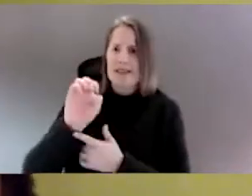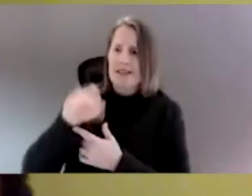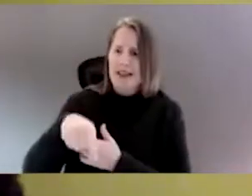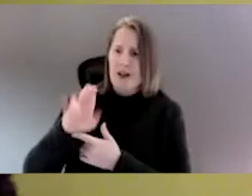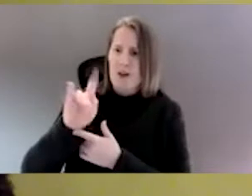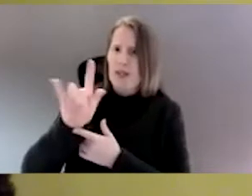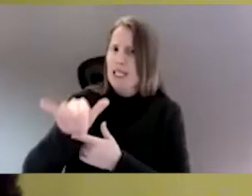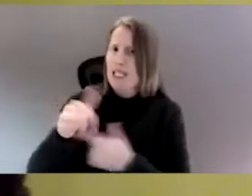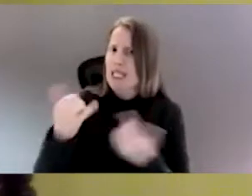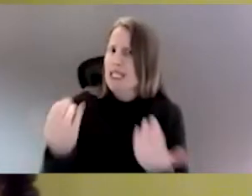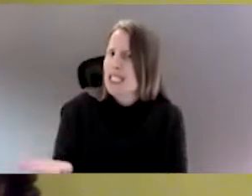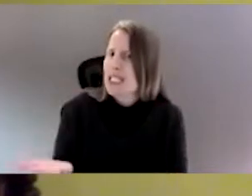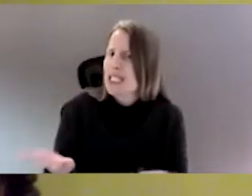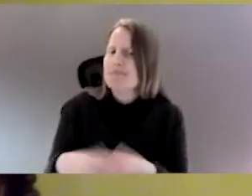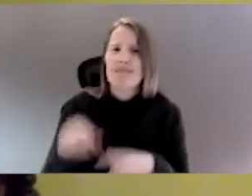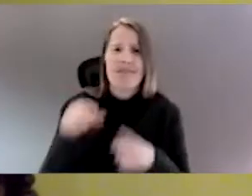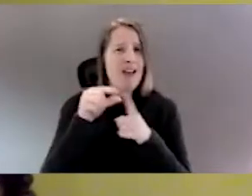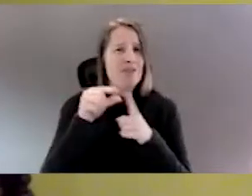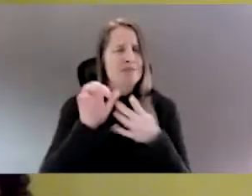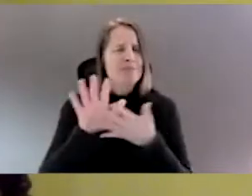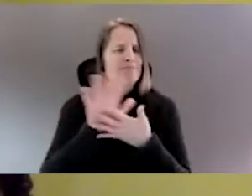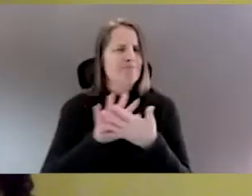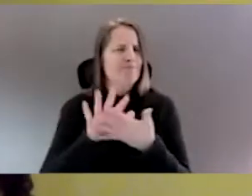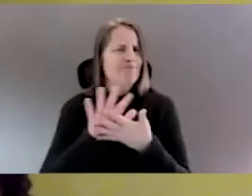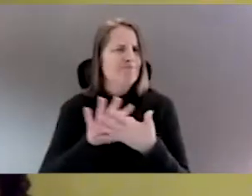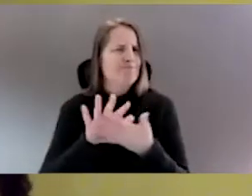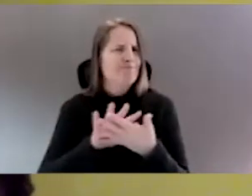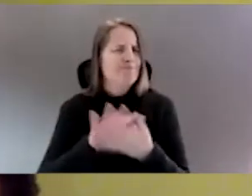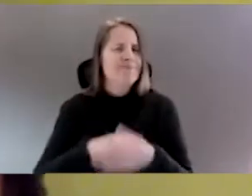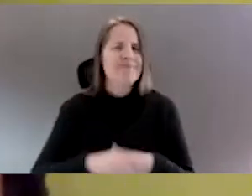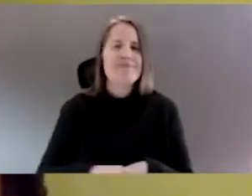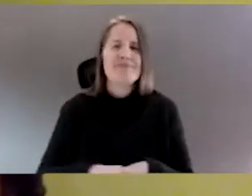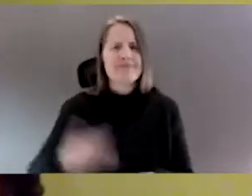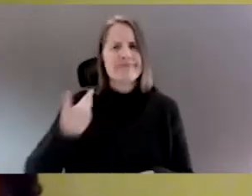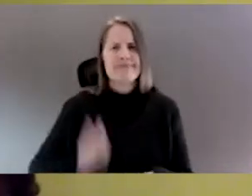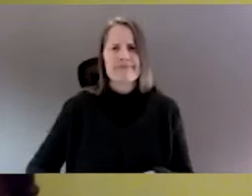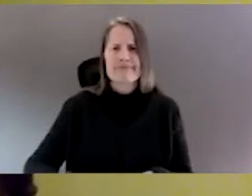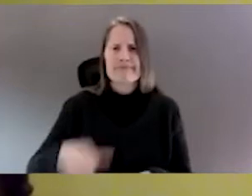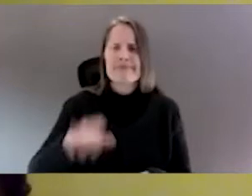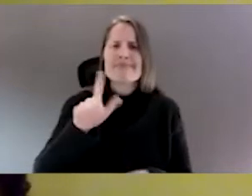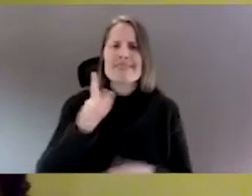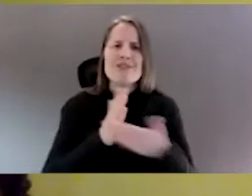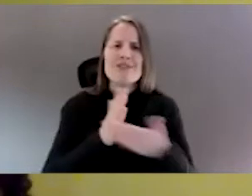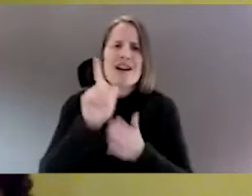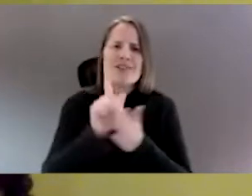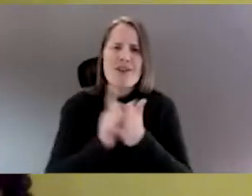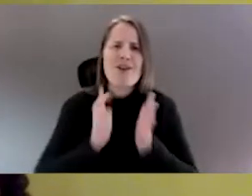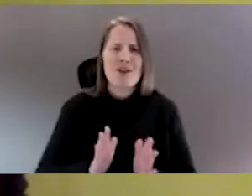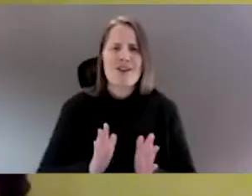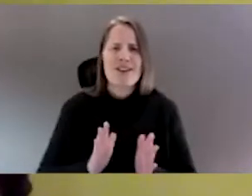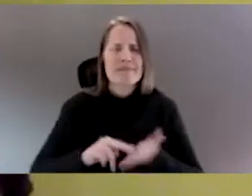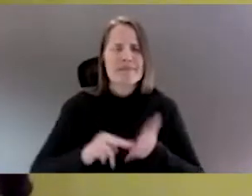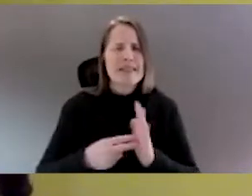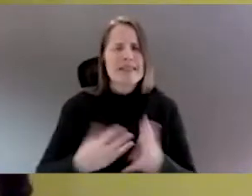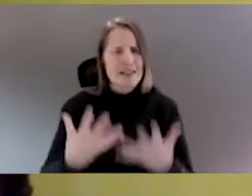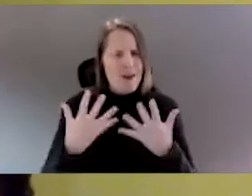a very vague term. I'm a civil rights lawyer. I tend to like my terms to be